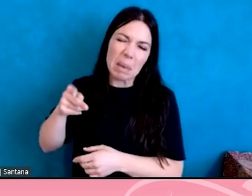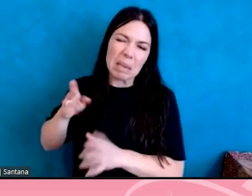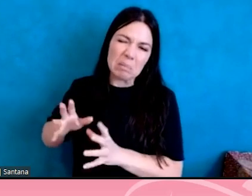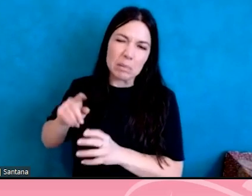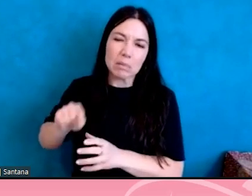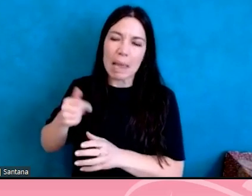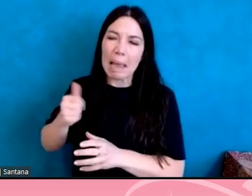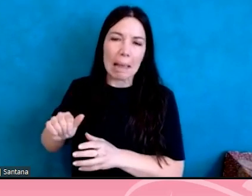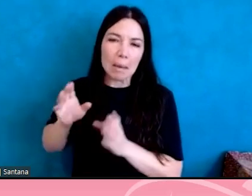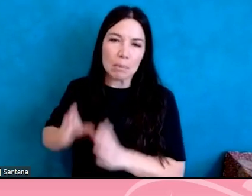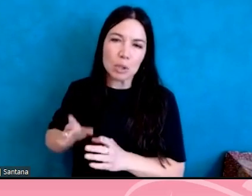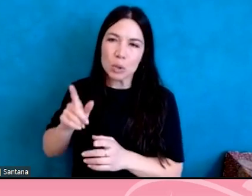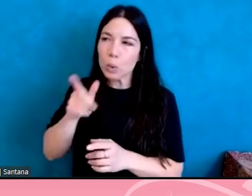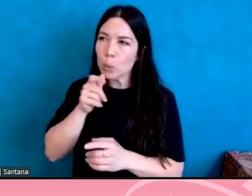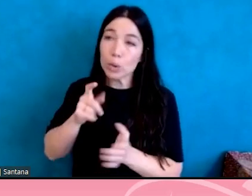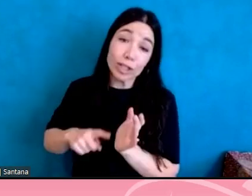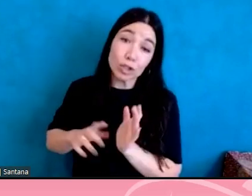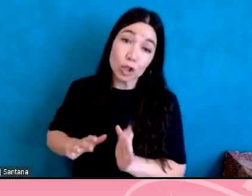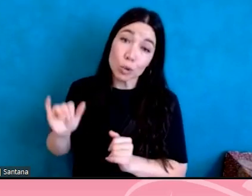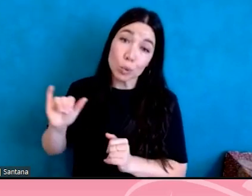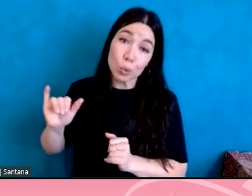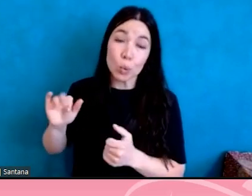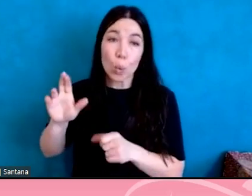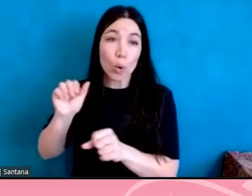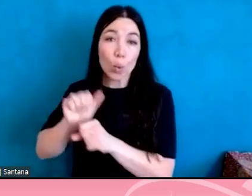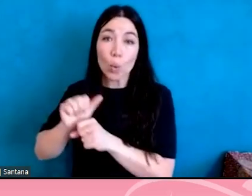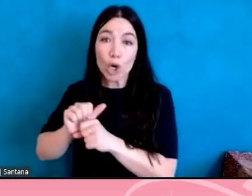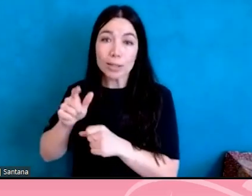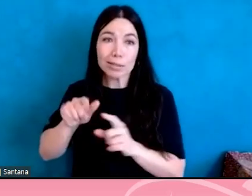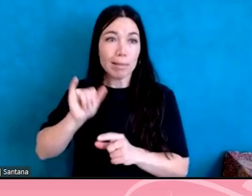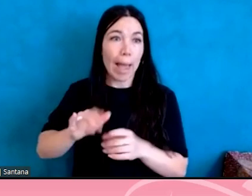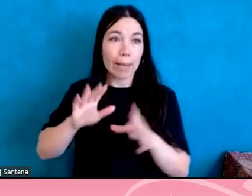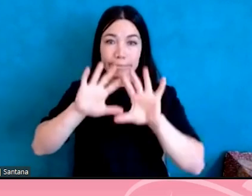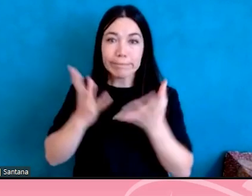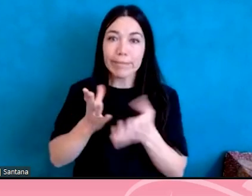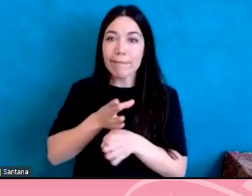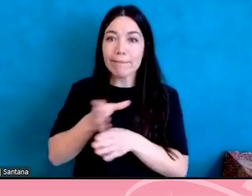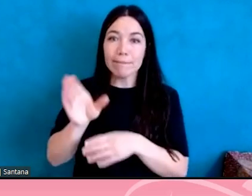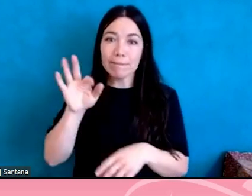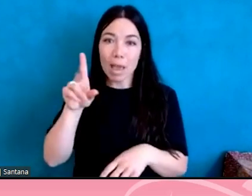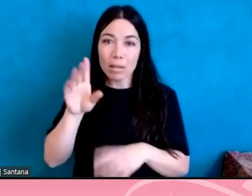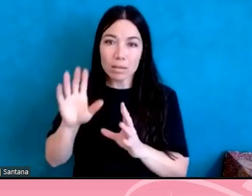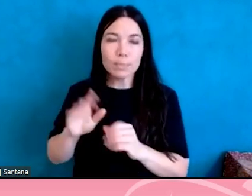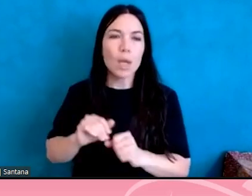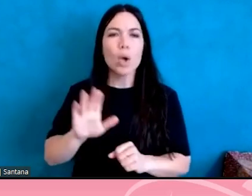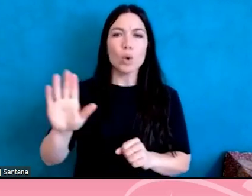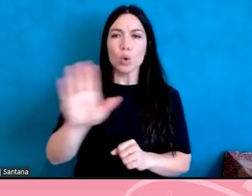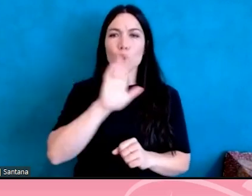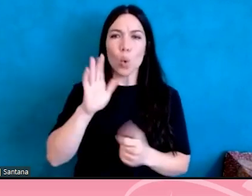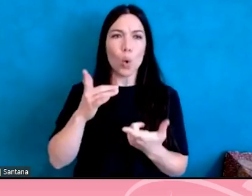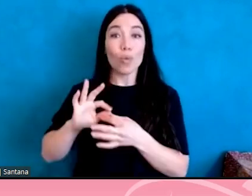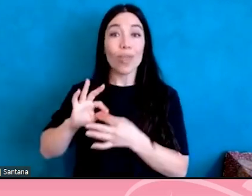any person who's a researcher or works in this realm, your relationship to